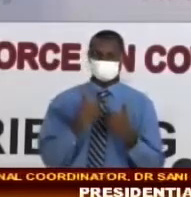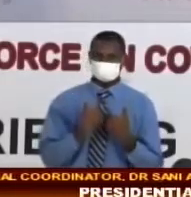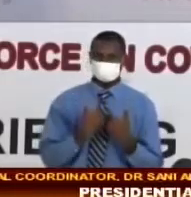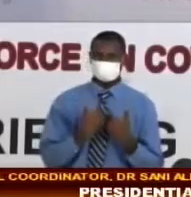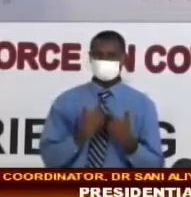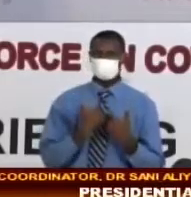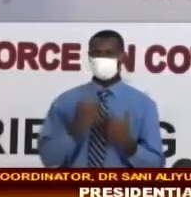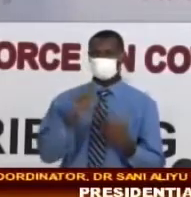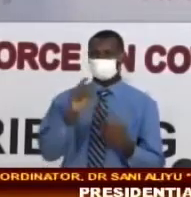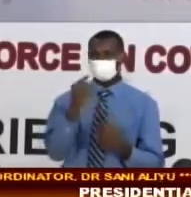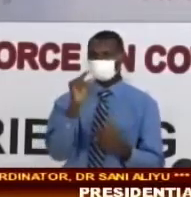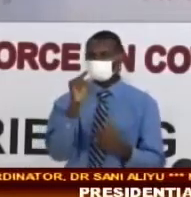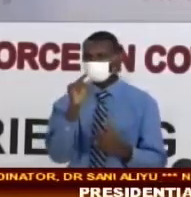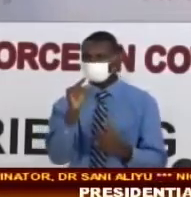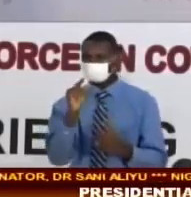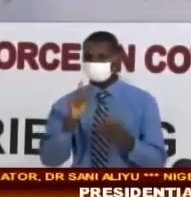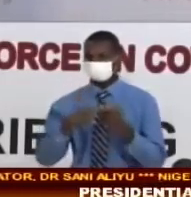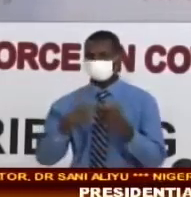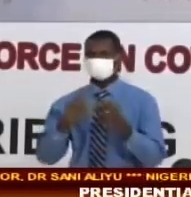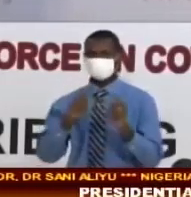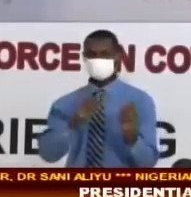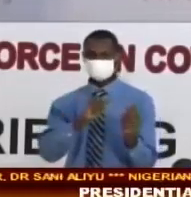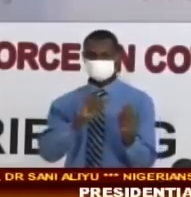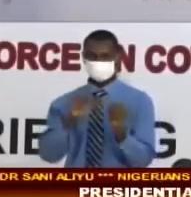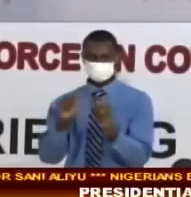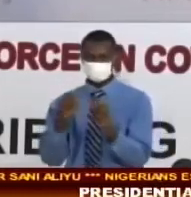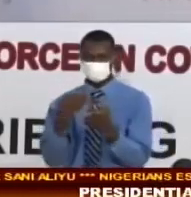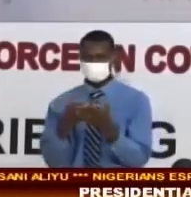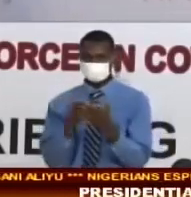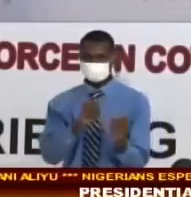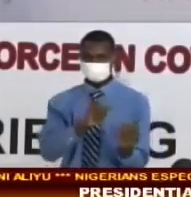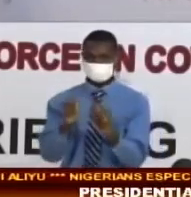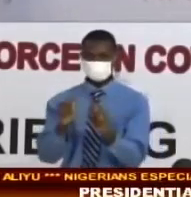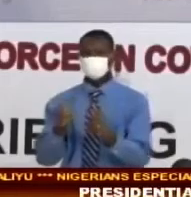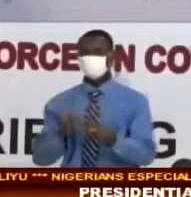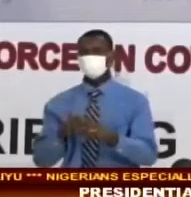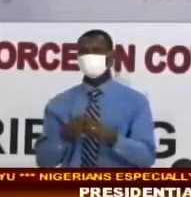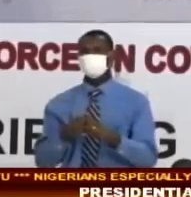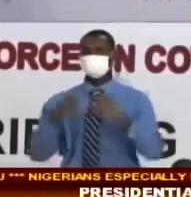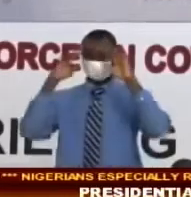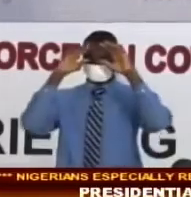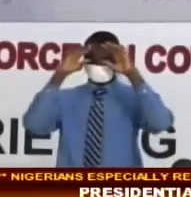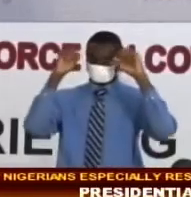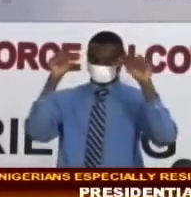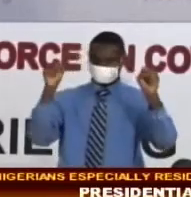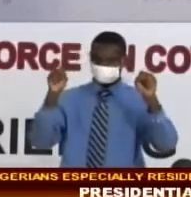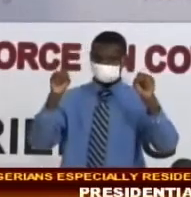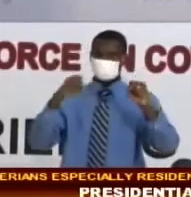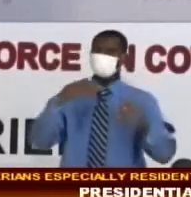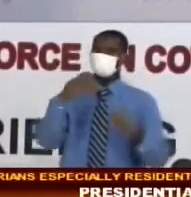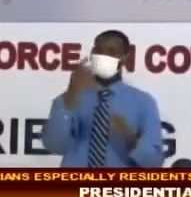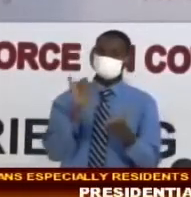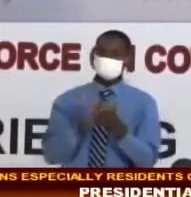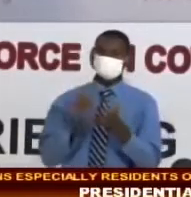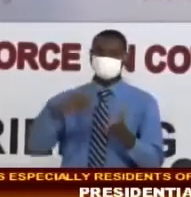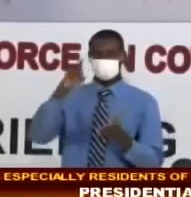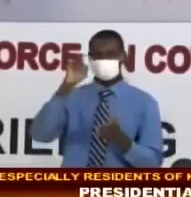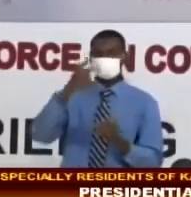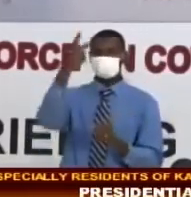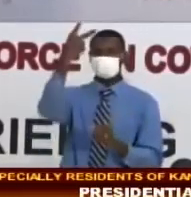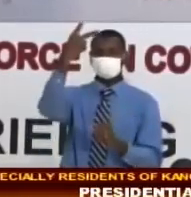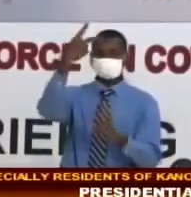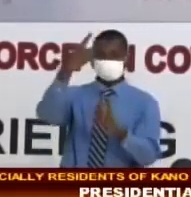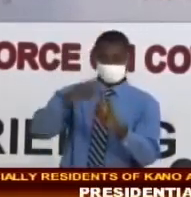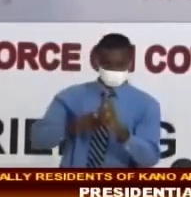relief. And even for the cash transfer, you may recall Mr. President directed that we give 2 months advance payment to these